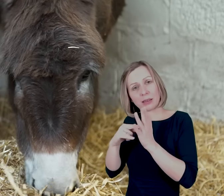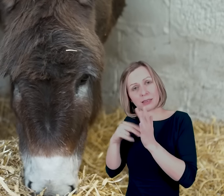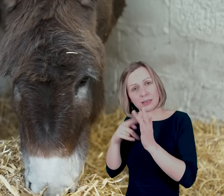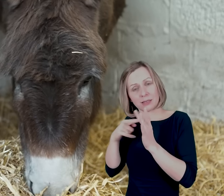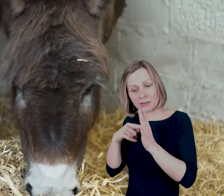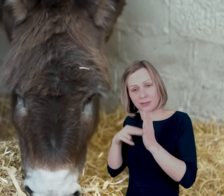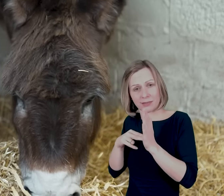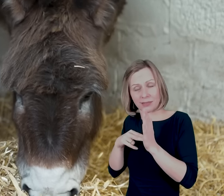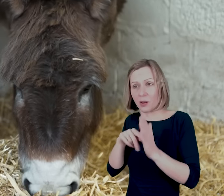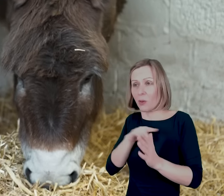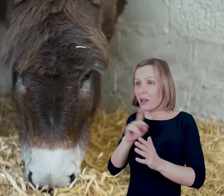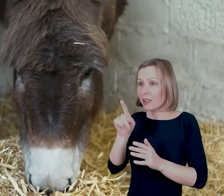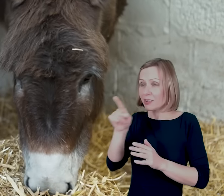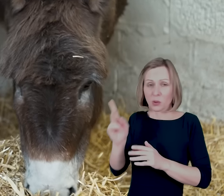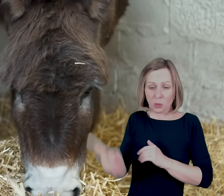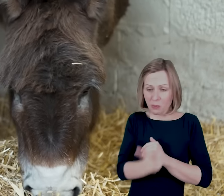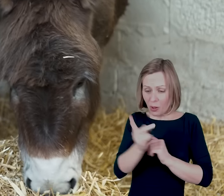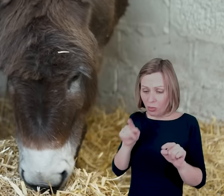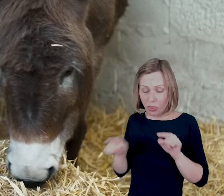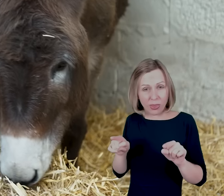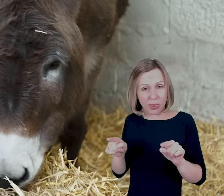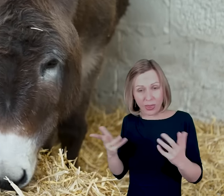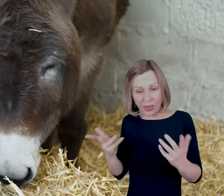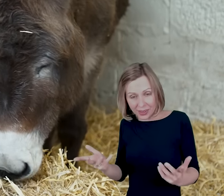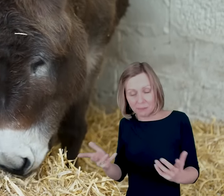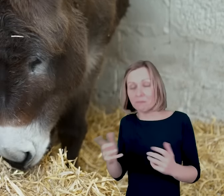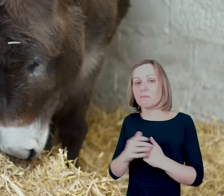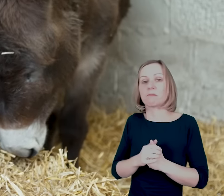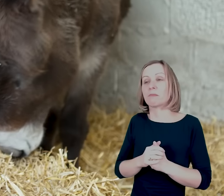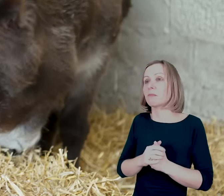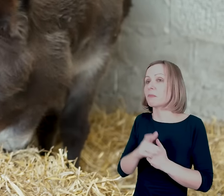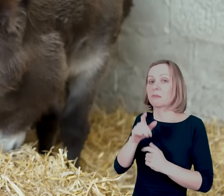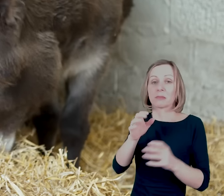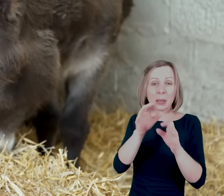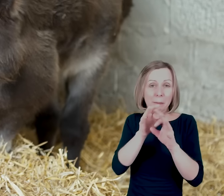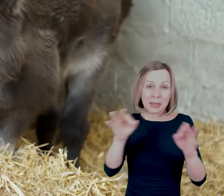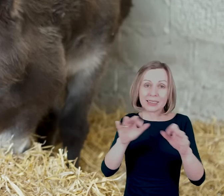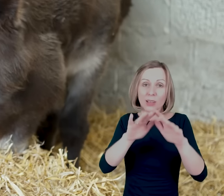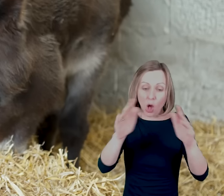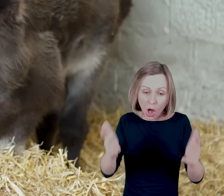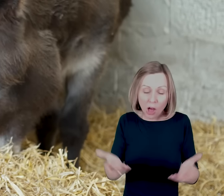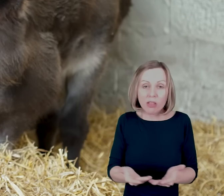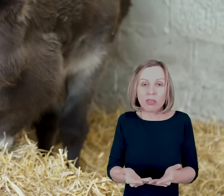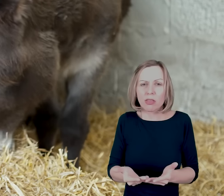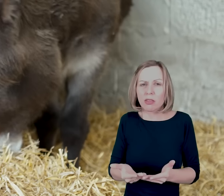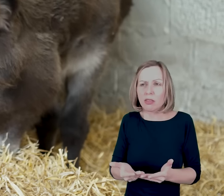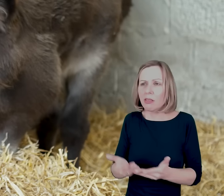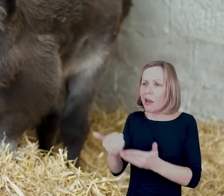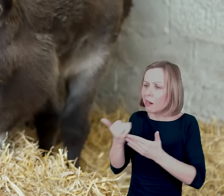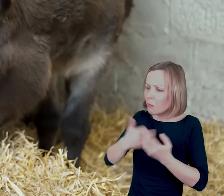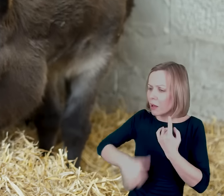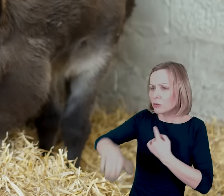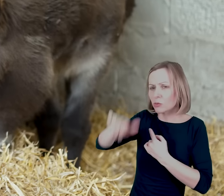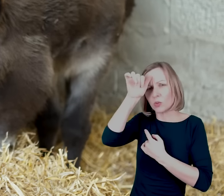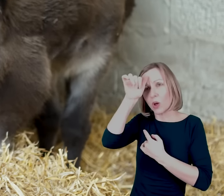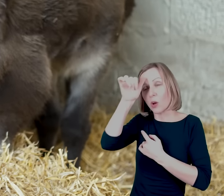Jew and Palestinian. Lord, help to bring peace on this earth. Help us to know your